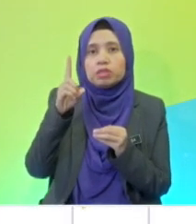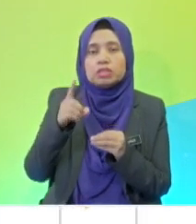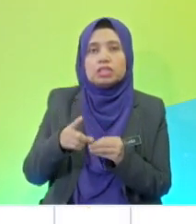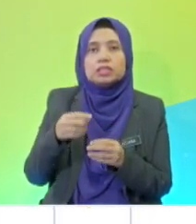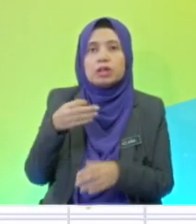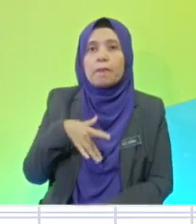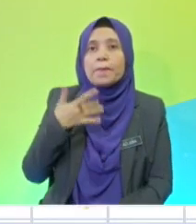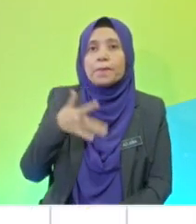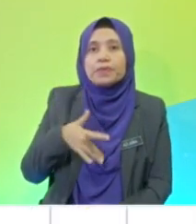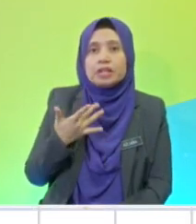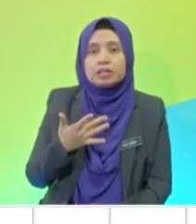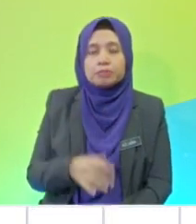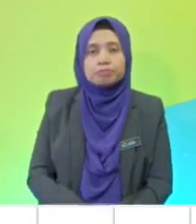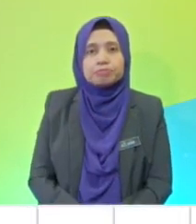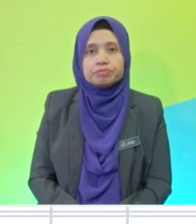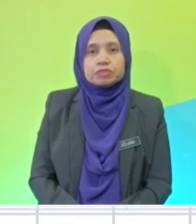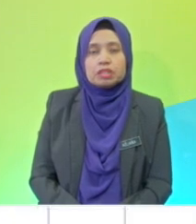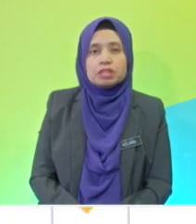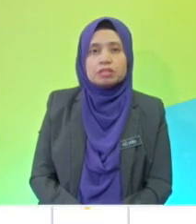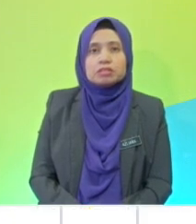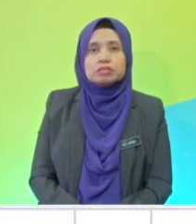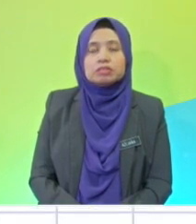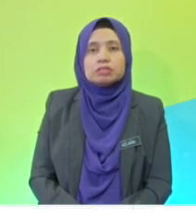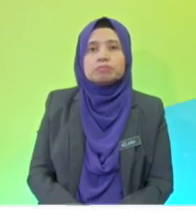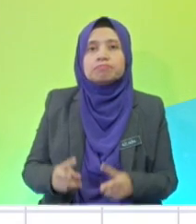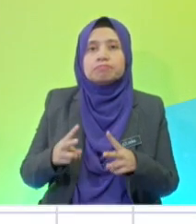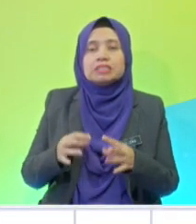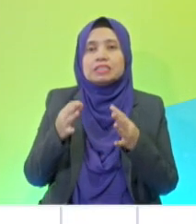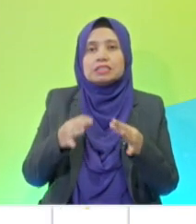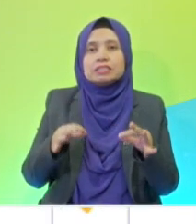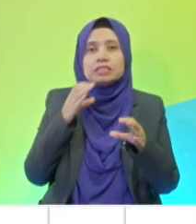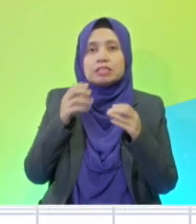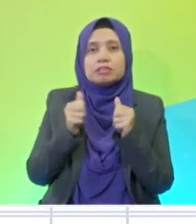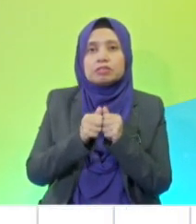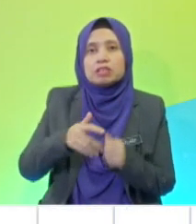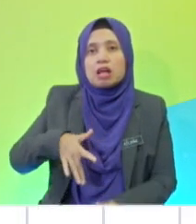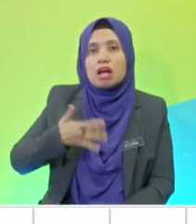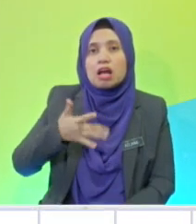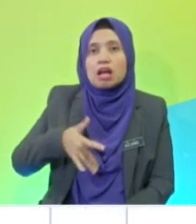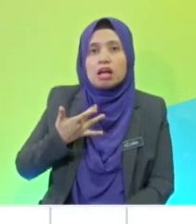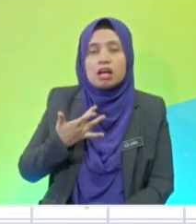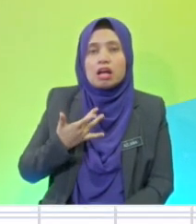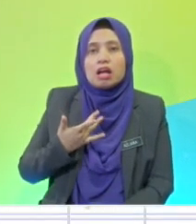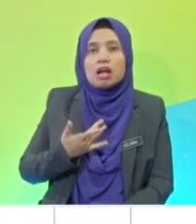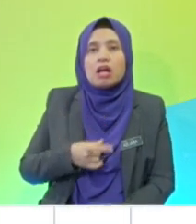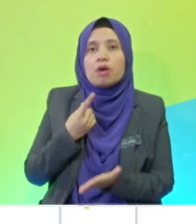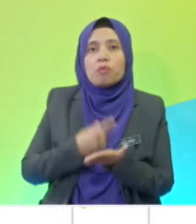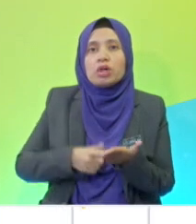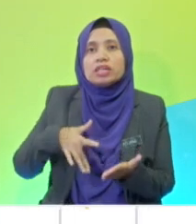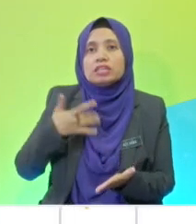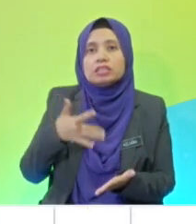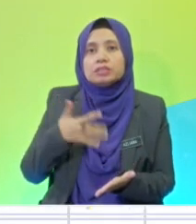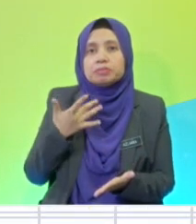Okay, I think Sharif Dole is asking about our feeling. Our feeling. What How did do we feel? Yeah. Yes,